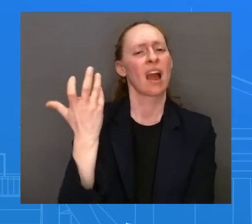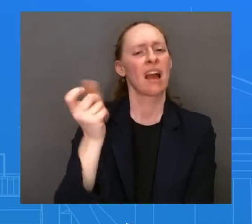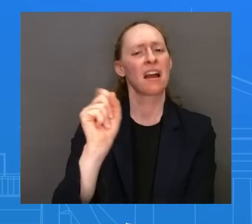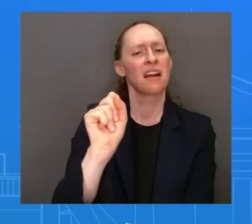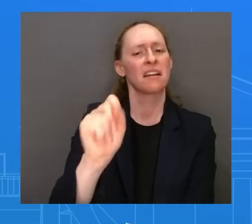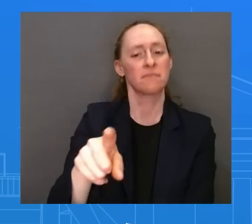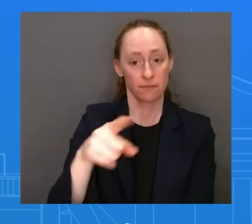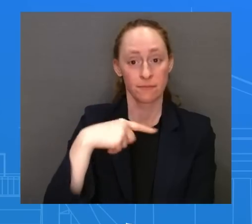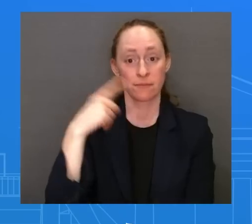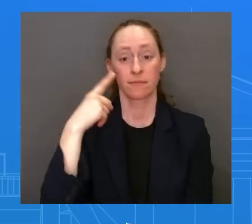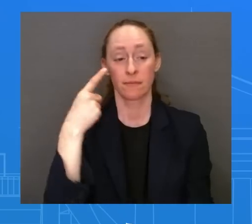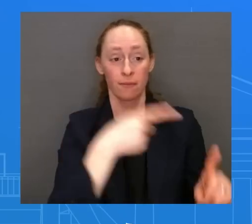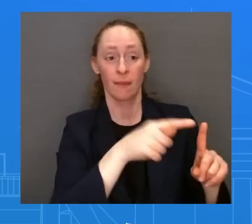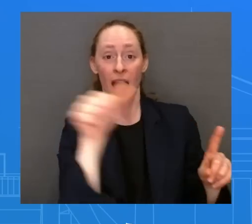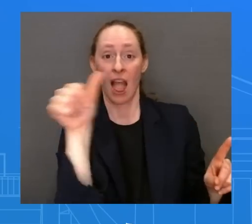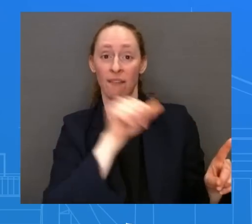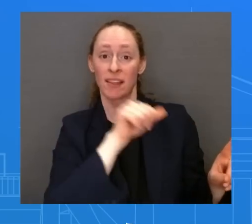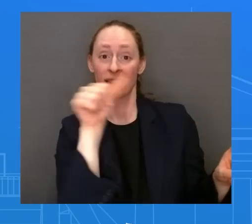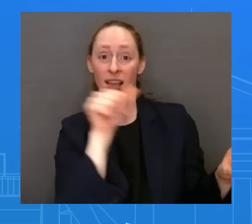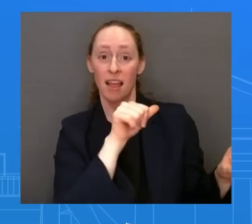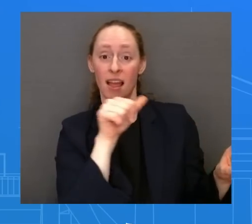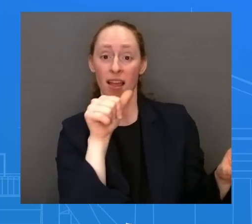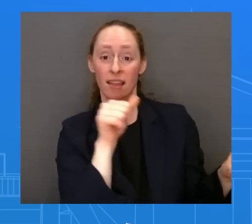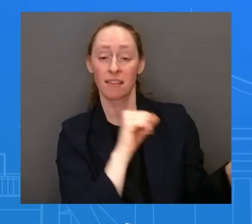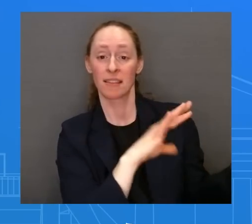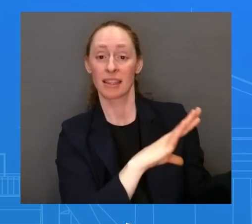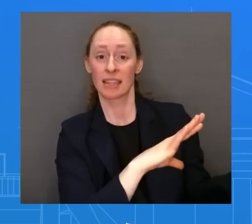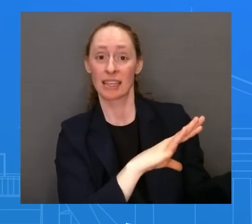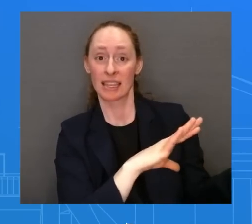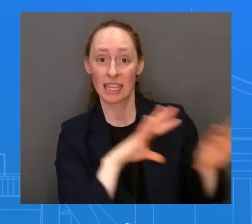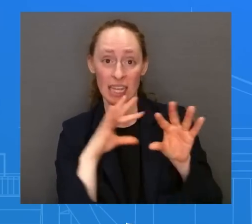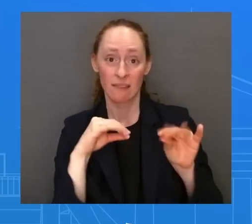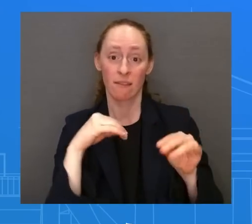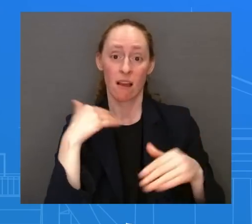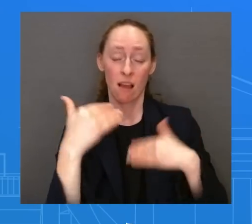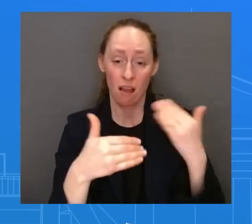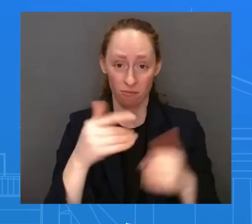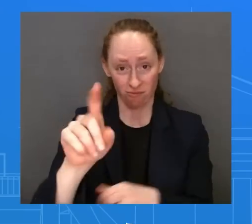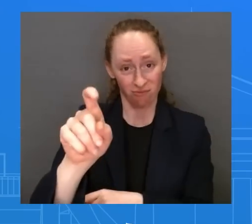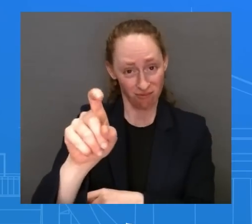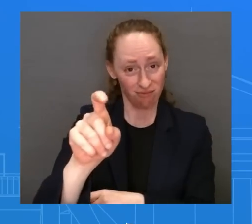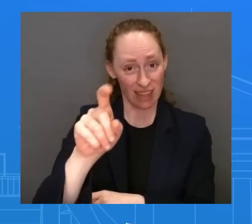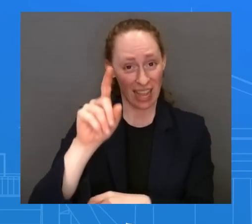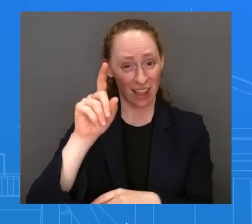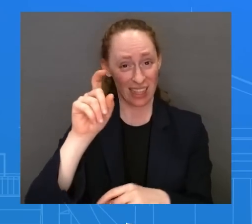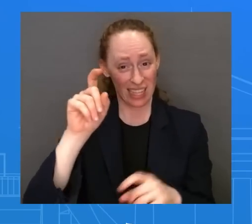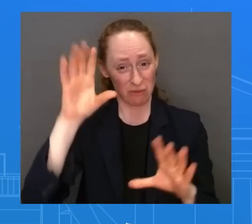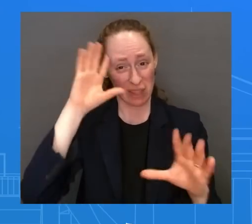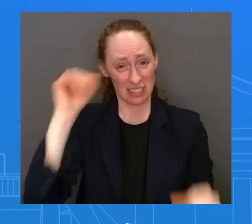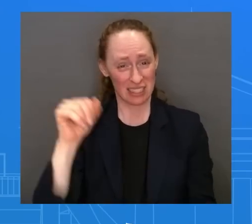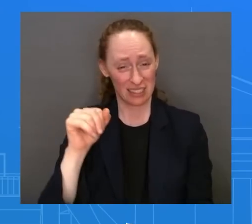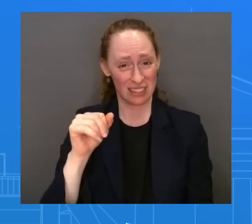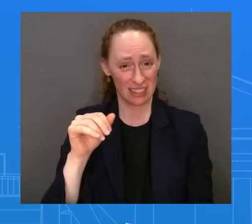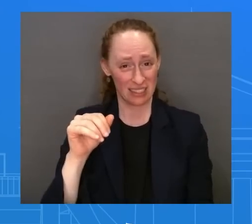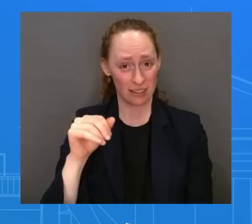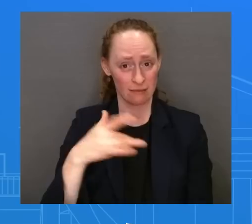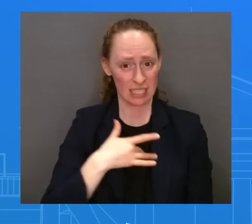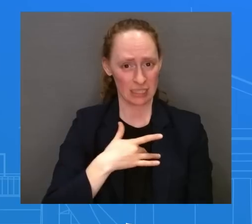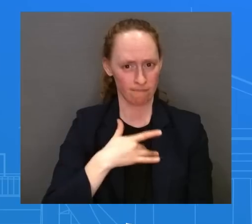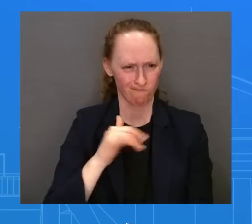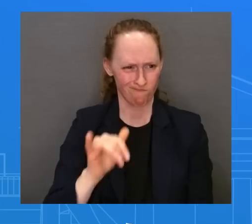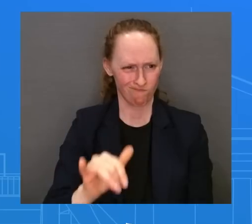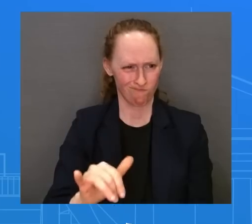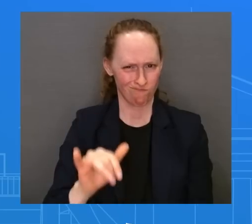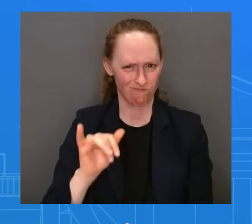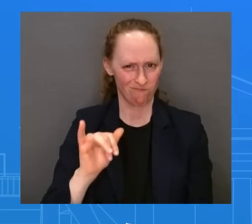confidence in the assessments that were given to him by the intelligence community and lost confidence in the intelligence Community itself given that they failed